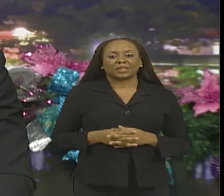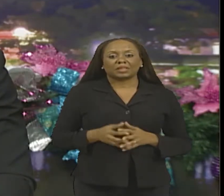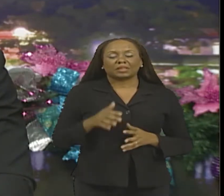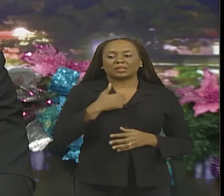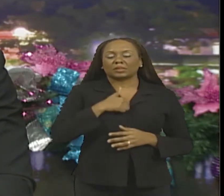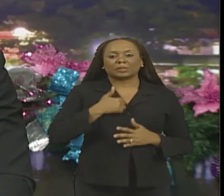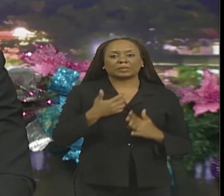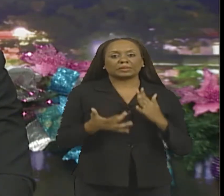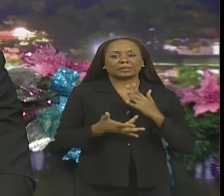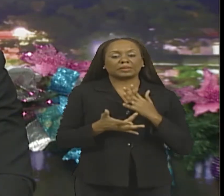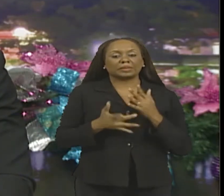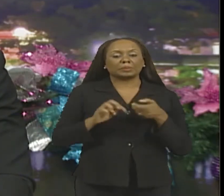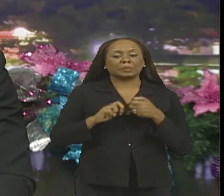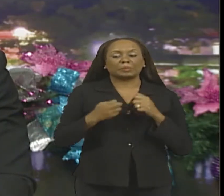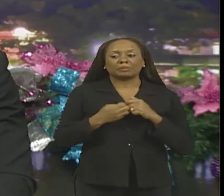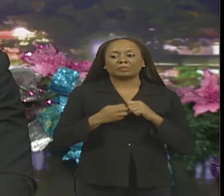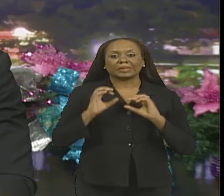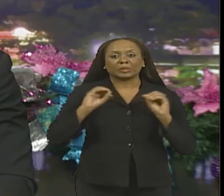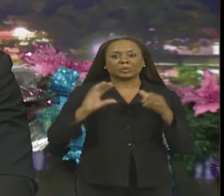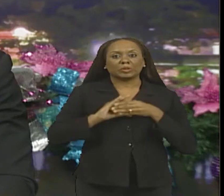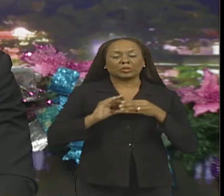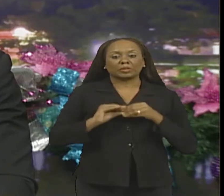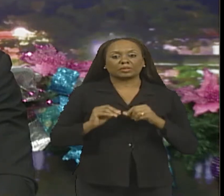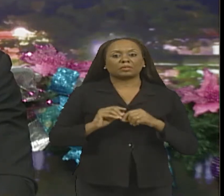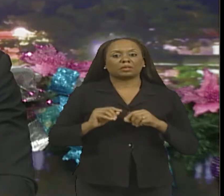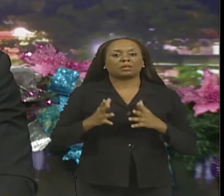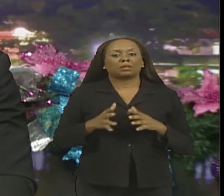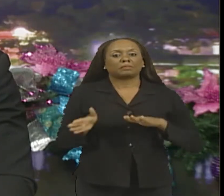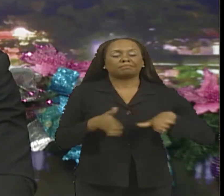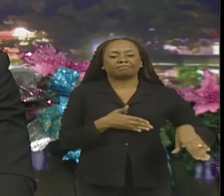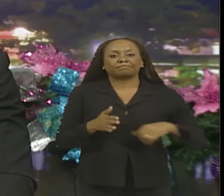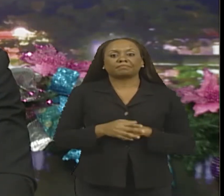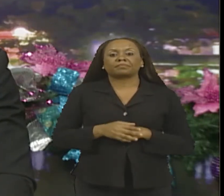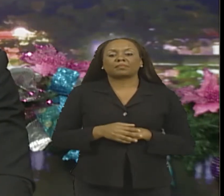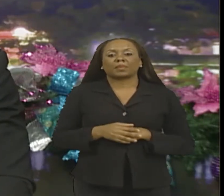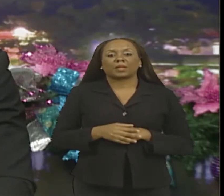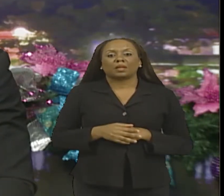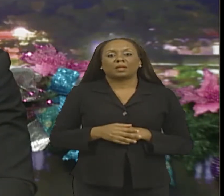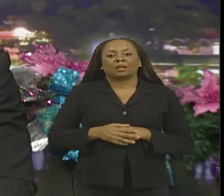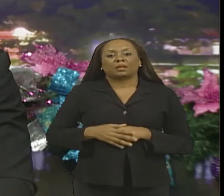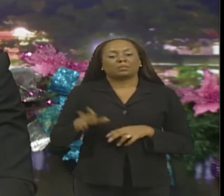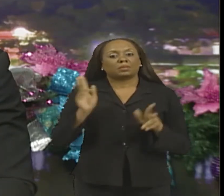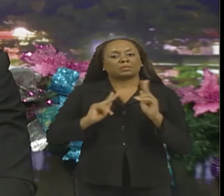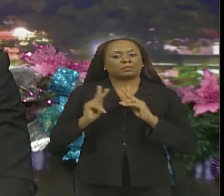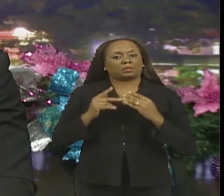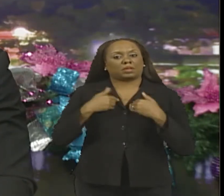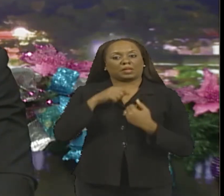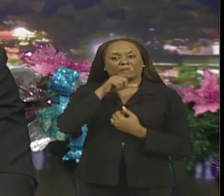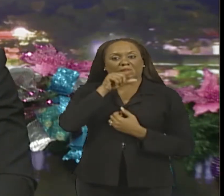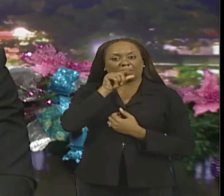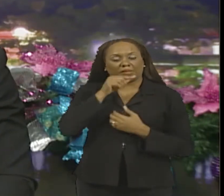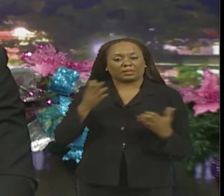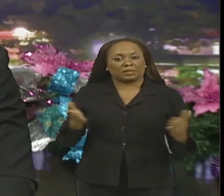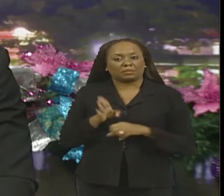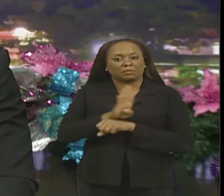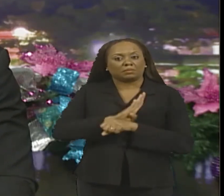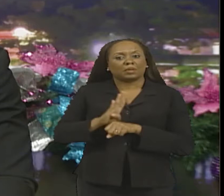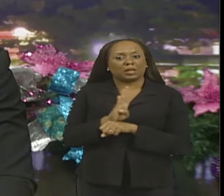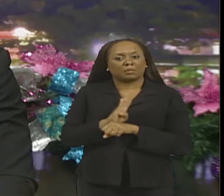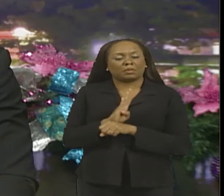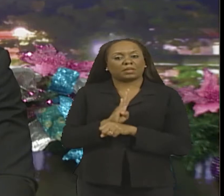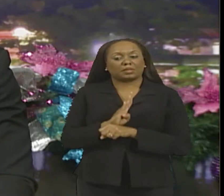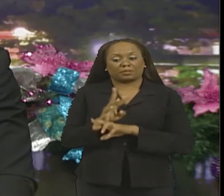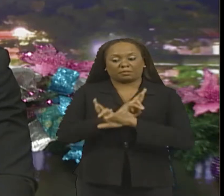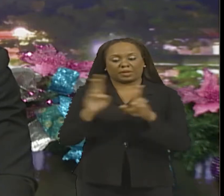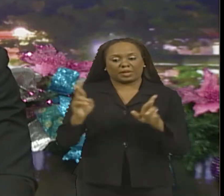Having some technical difficulties getting that clip, but let's listen to this story. After a bit of doubt, local poultry producers have pushed through to meet the requirement for the